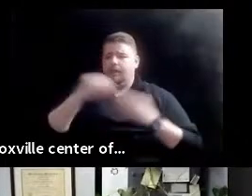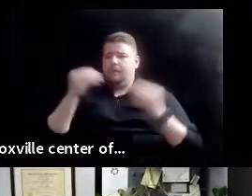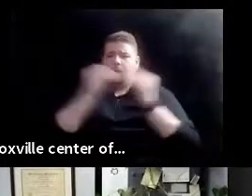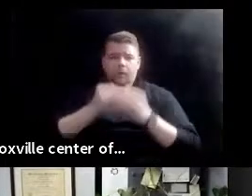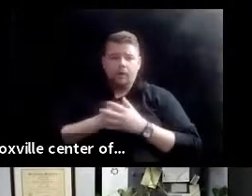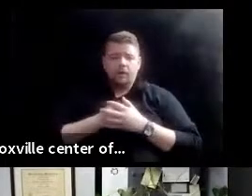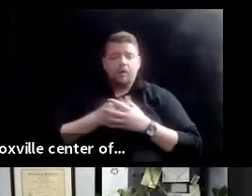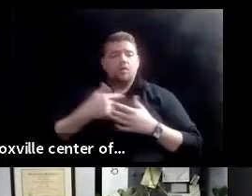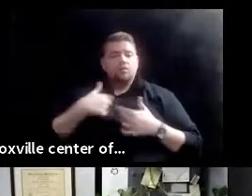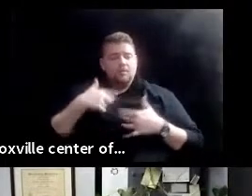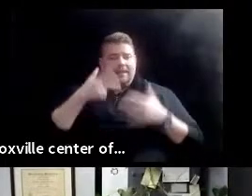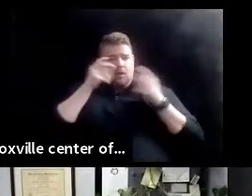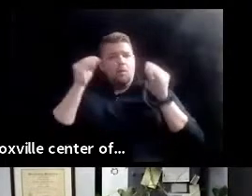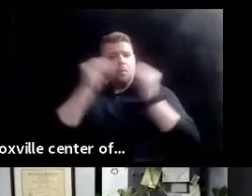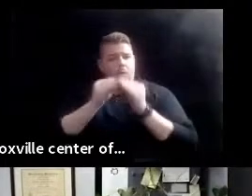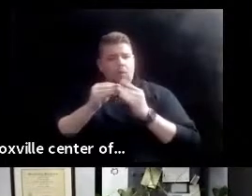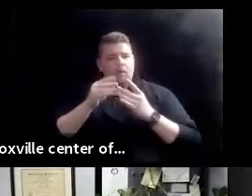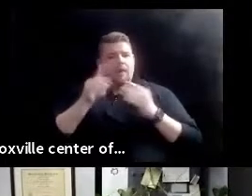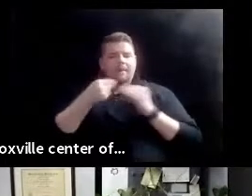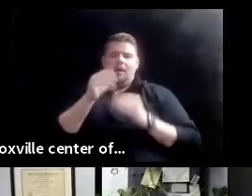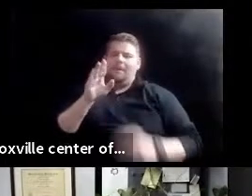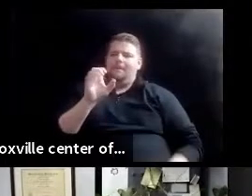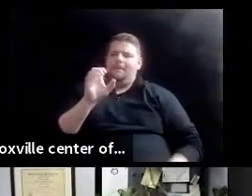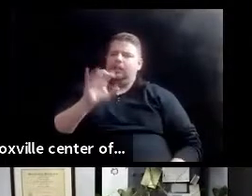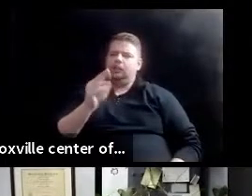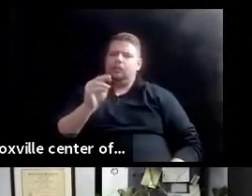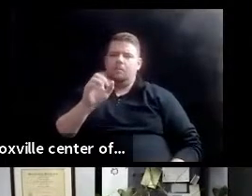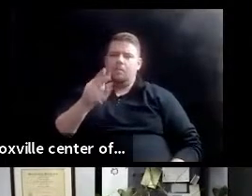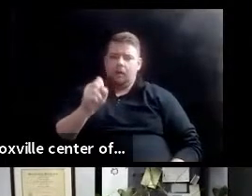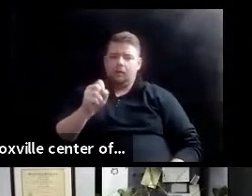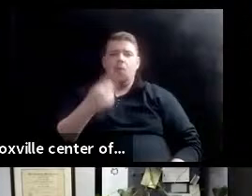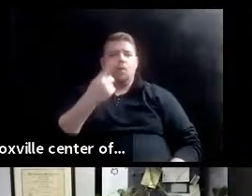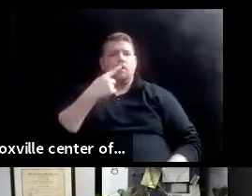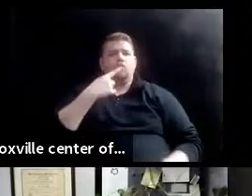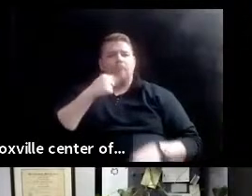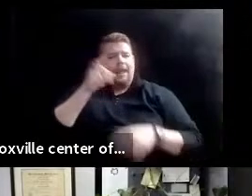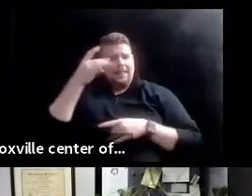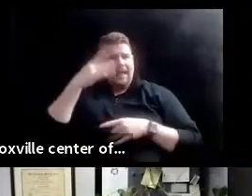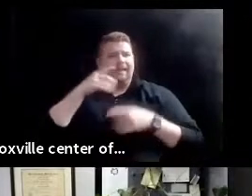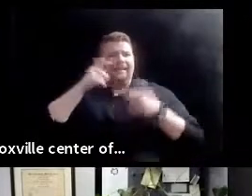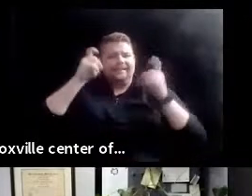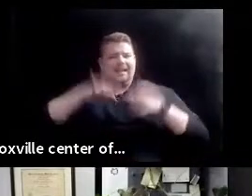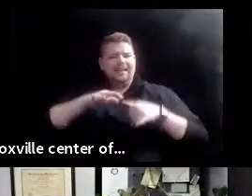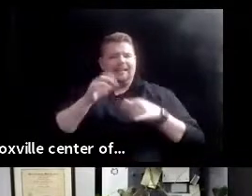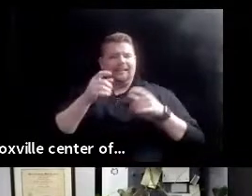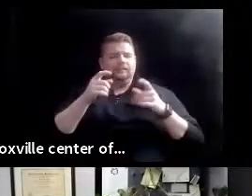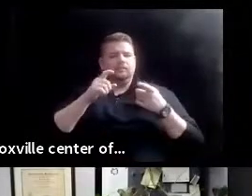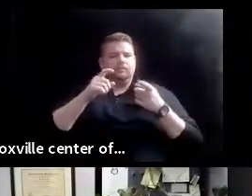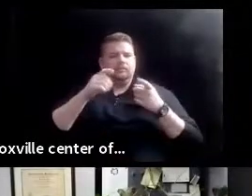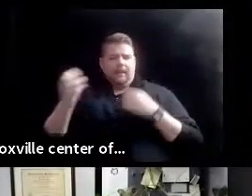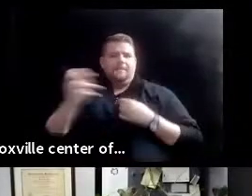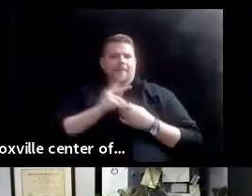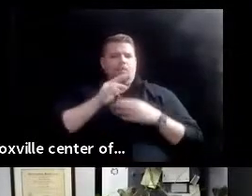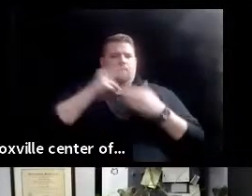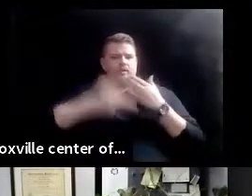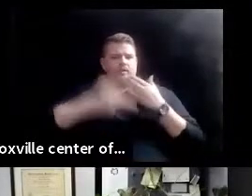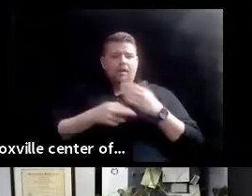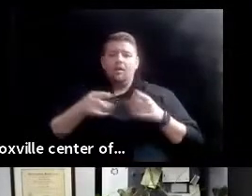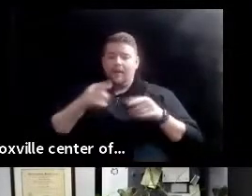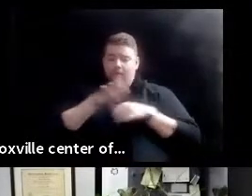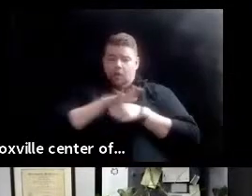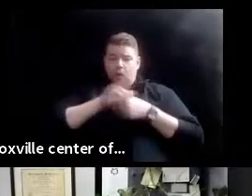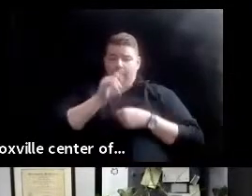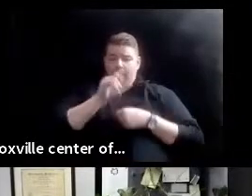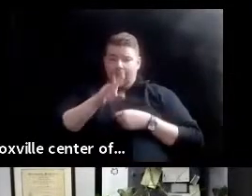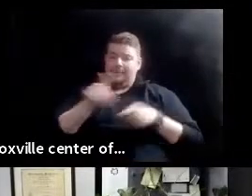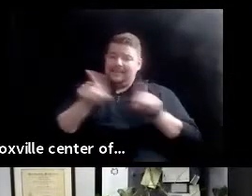will likely hear later in this meeting regarding benchmarks. One such red light will be testing turnaround. We have a local lab with same-day turnaround